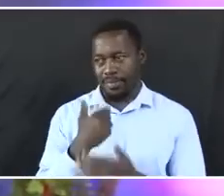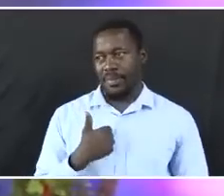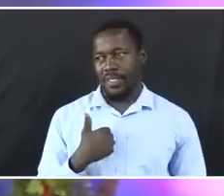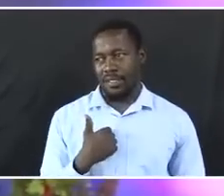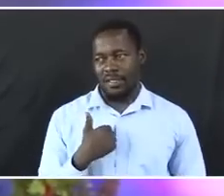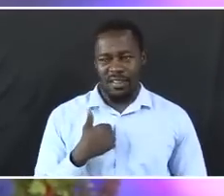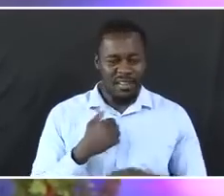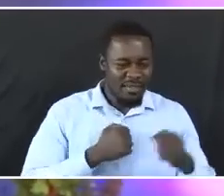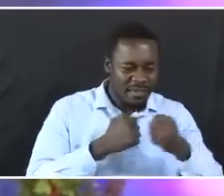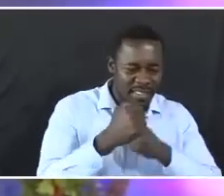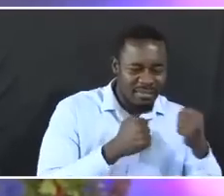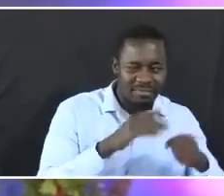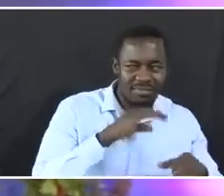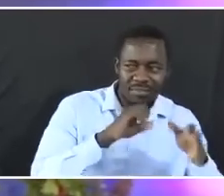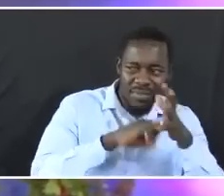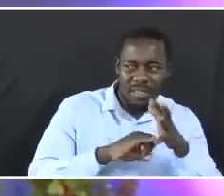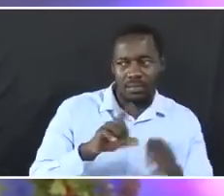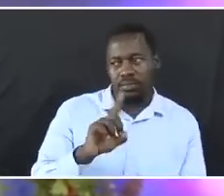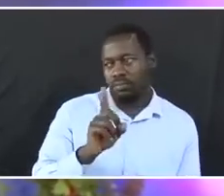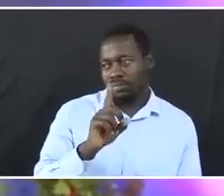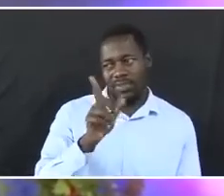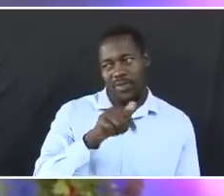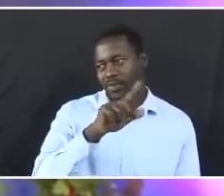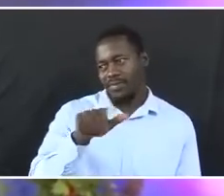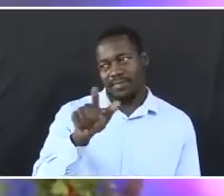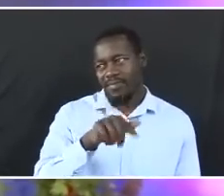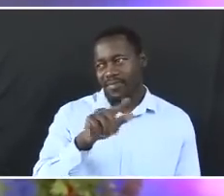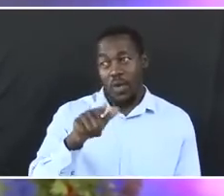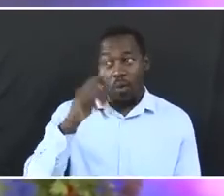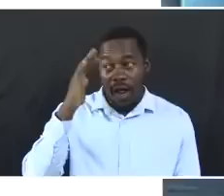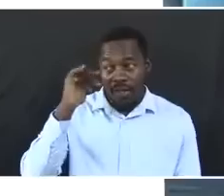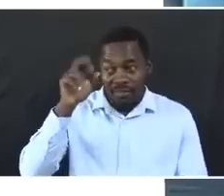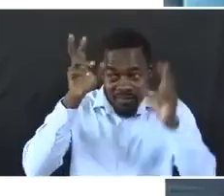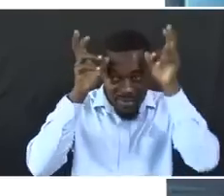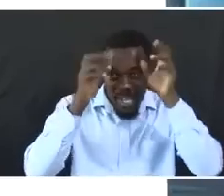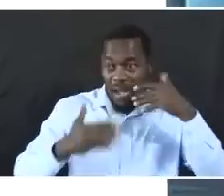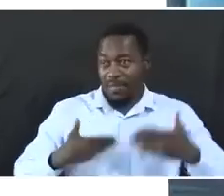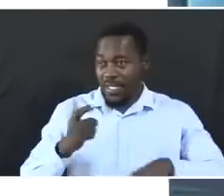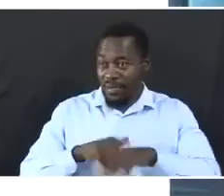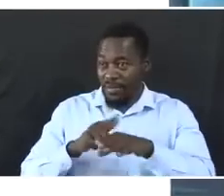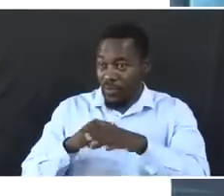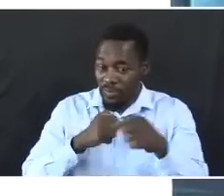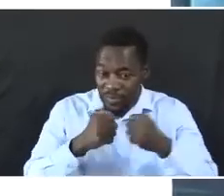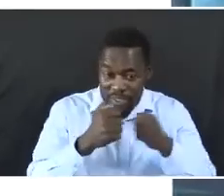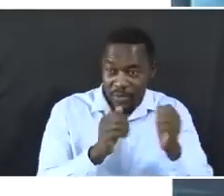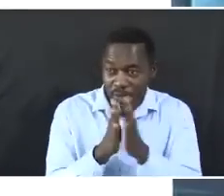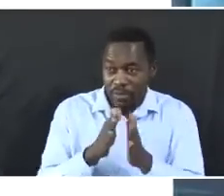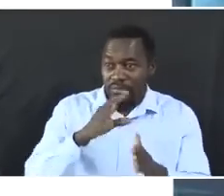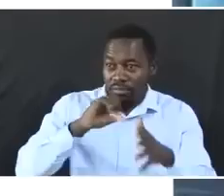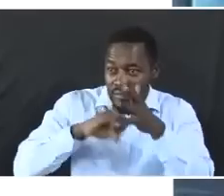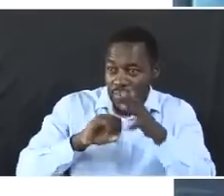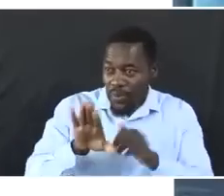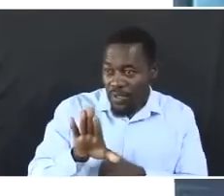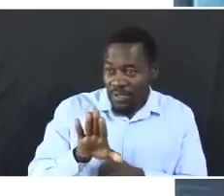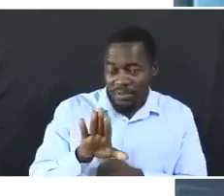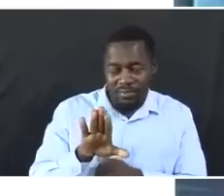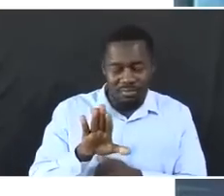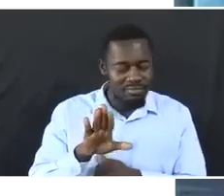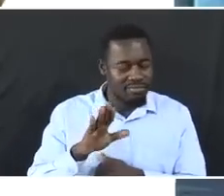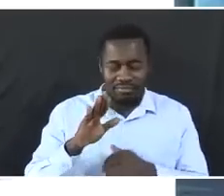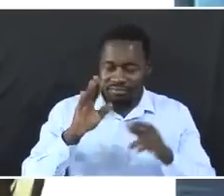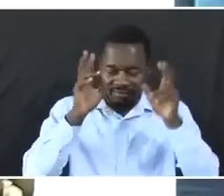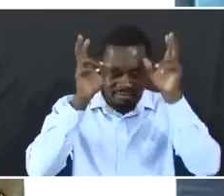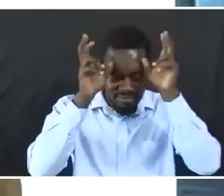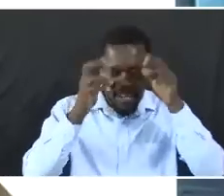talk? He loves it when we fight. And if we cannot stand firm and lean on the